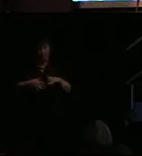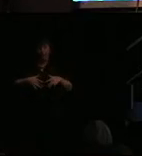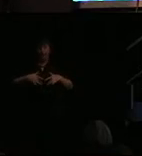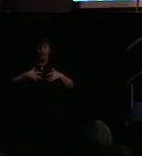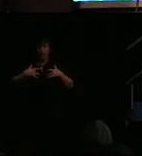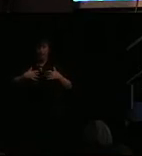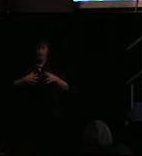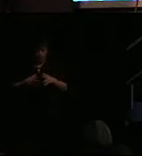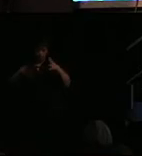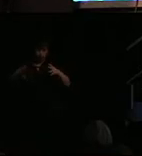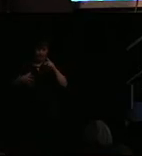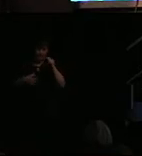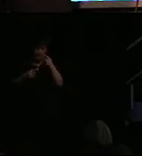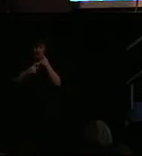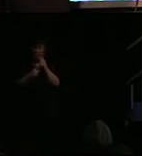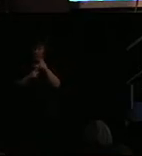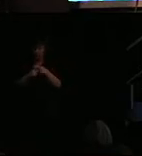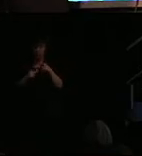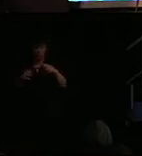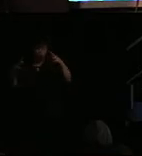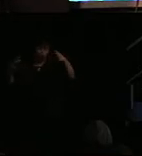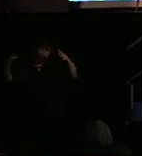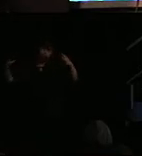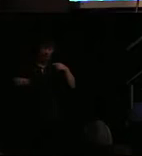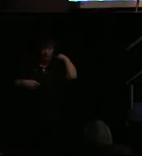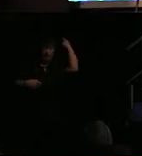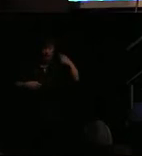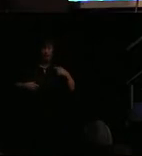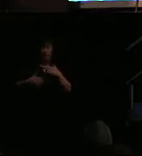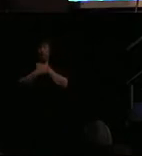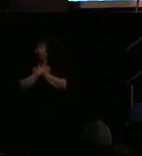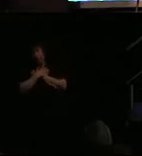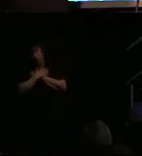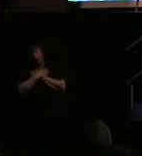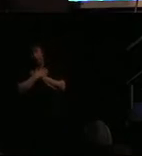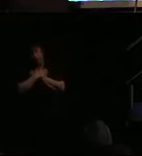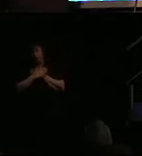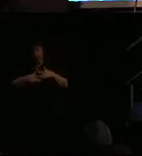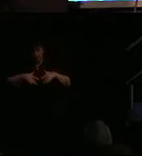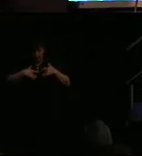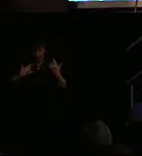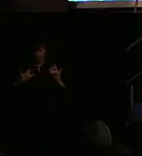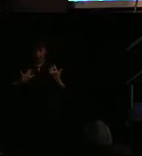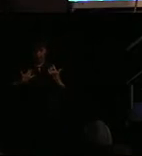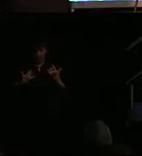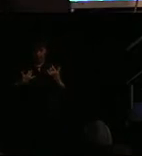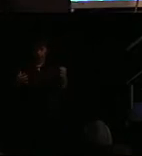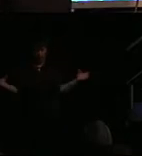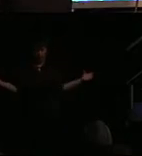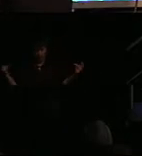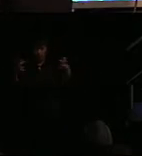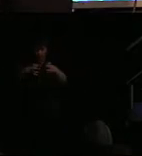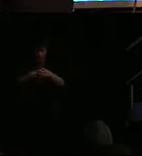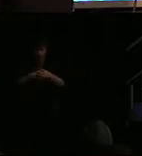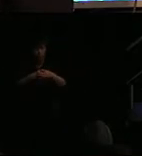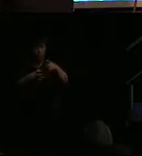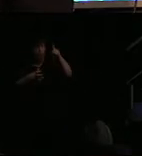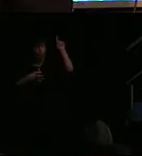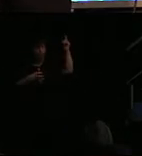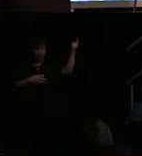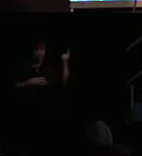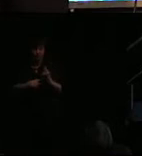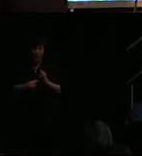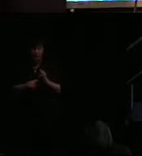10 times that. They were loud and passionate, and it felt like as soon as we all came together, God was just